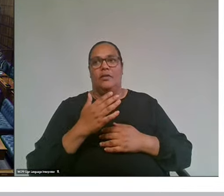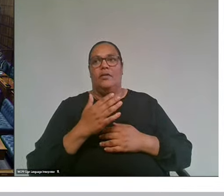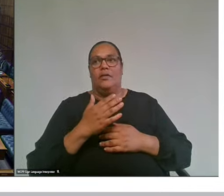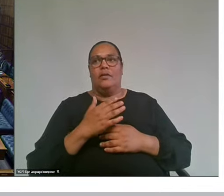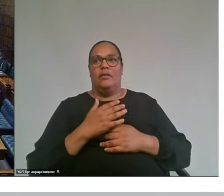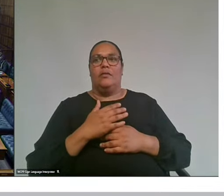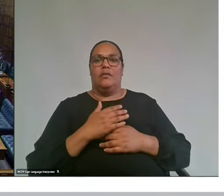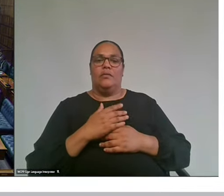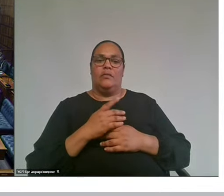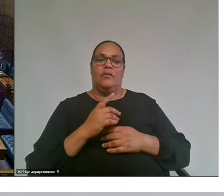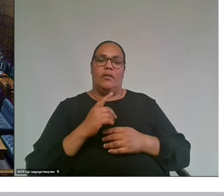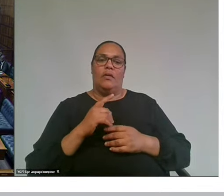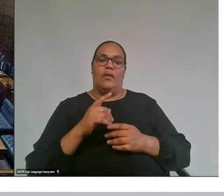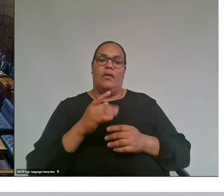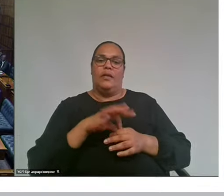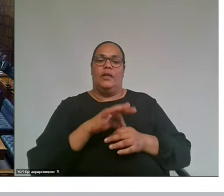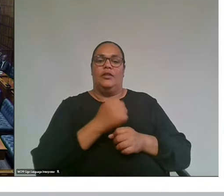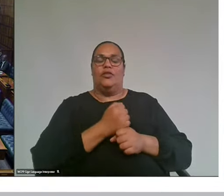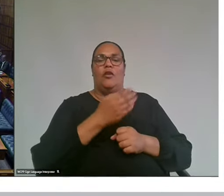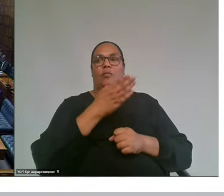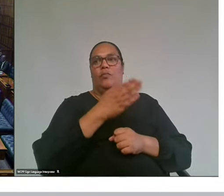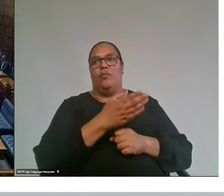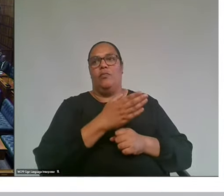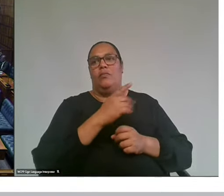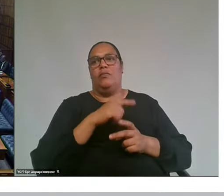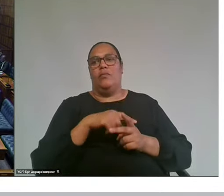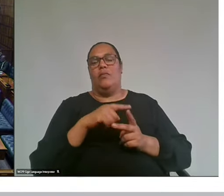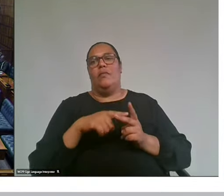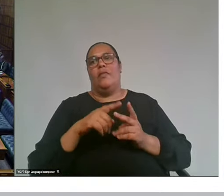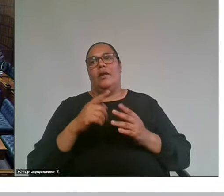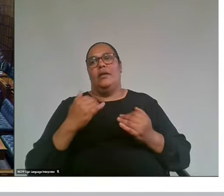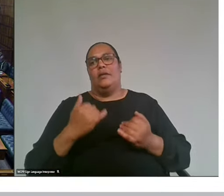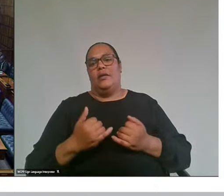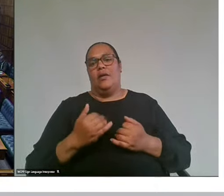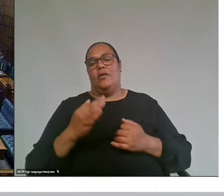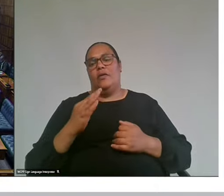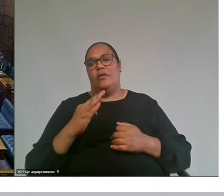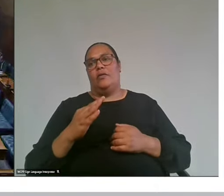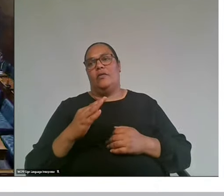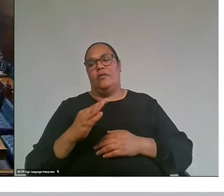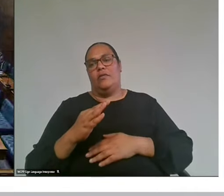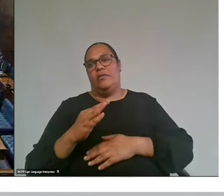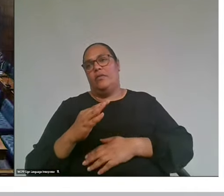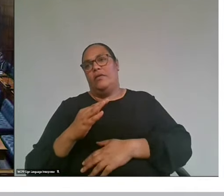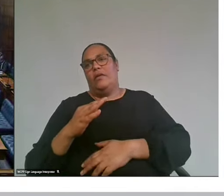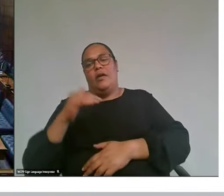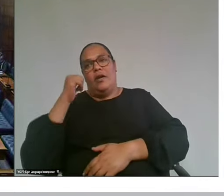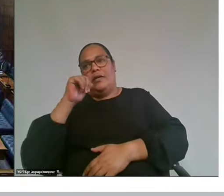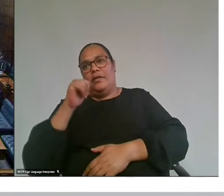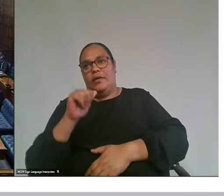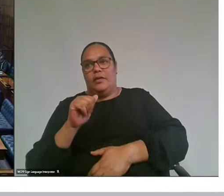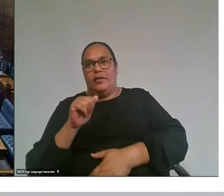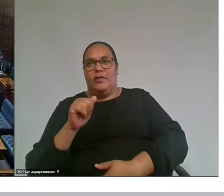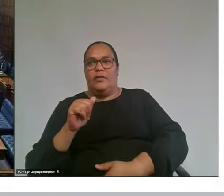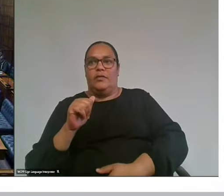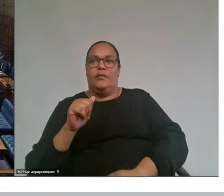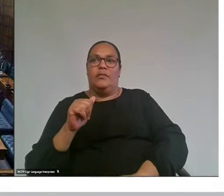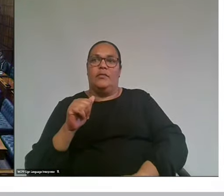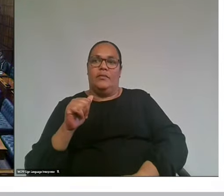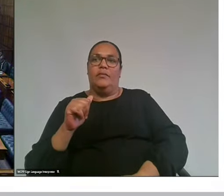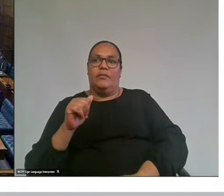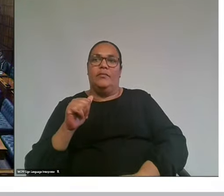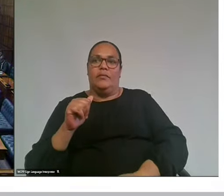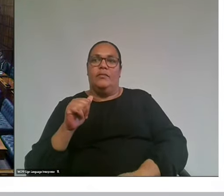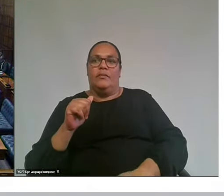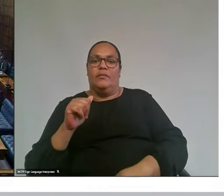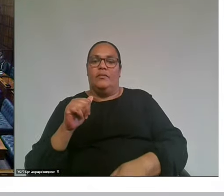to any coffees or teas in the background and in the meantime um if uh Atlantis you'd like to move a bit closer